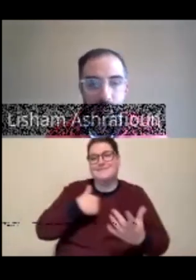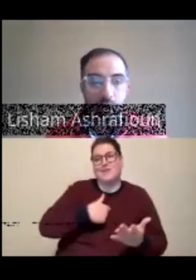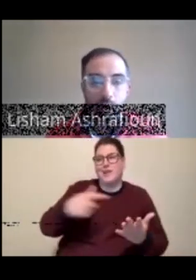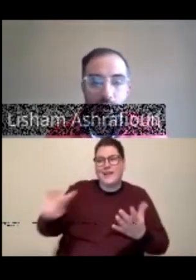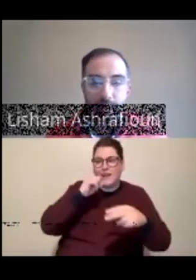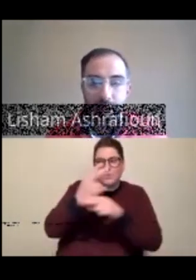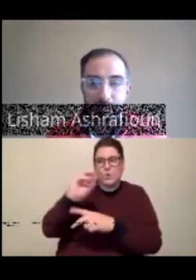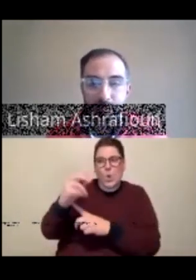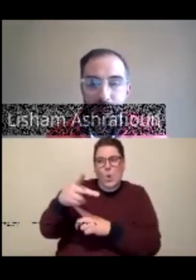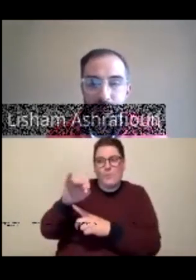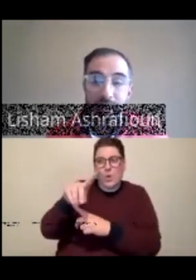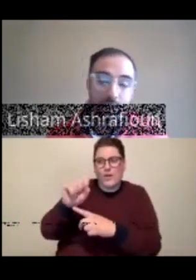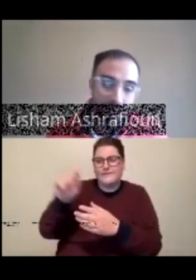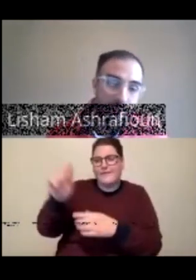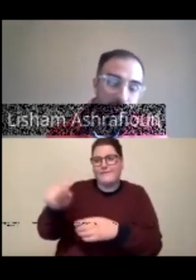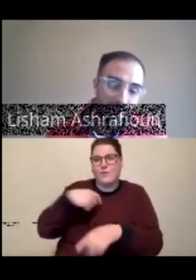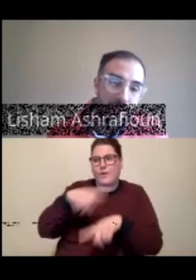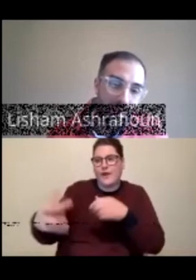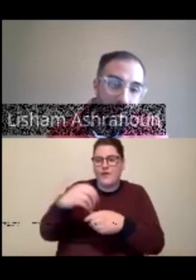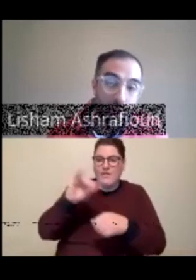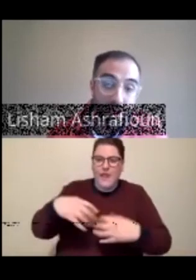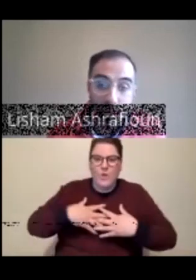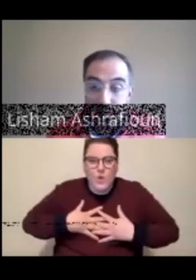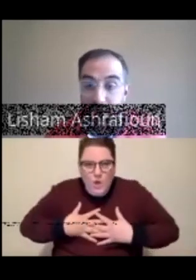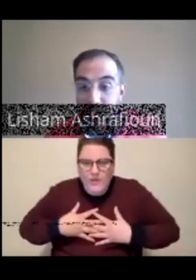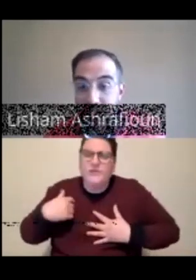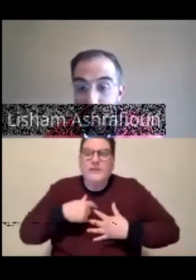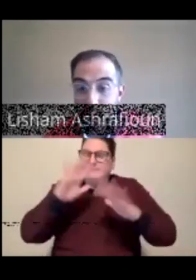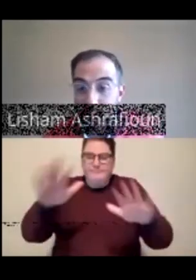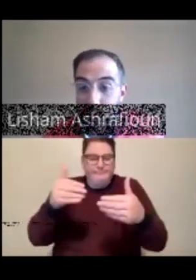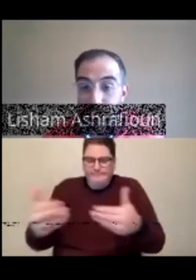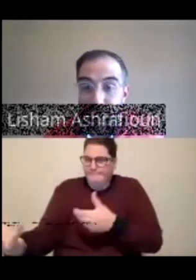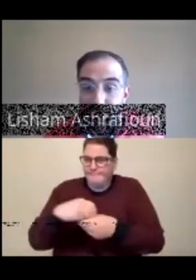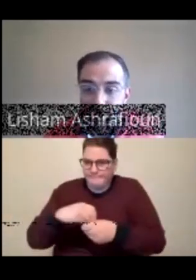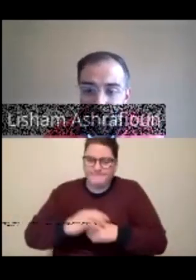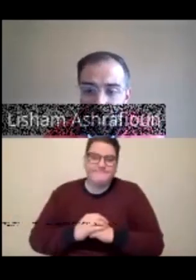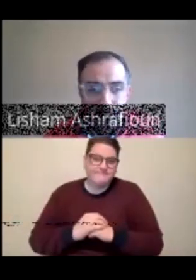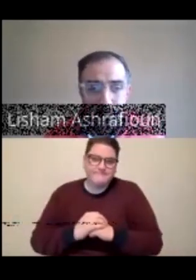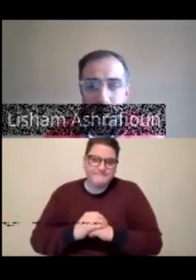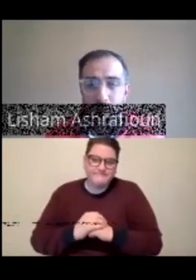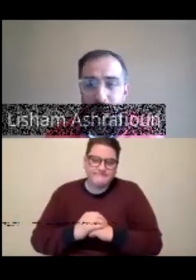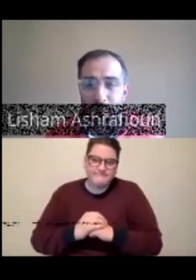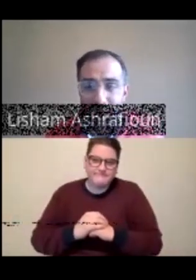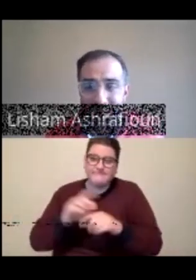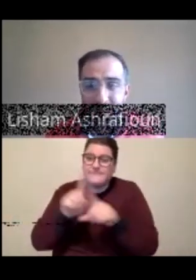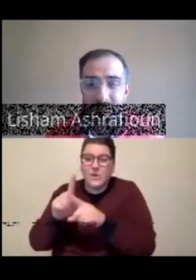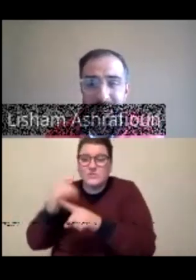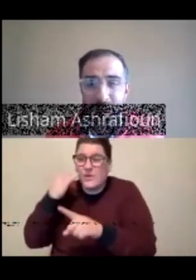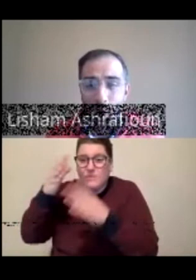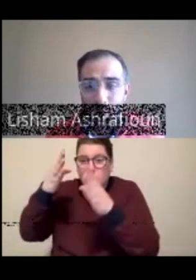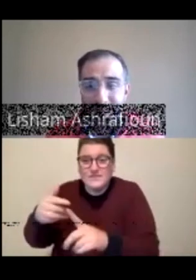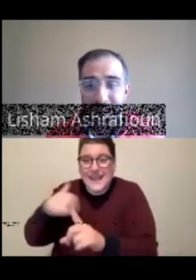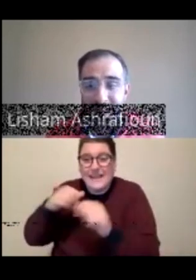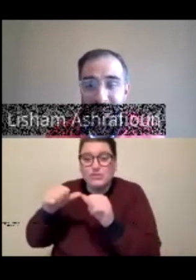opioids, so they don't qualify. And it's another reason why it's tough to swallow when people have chronic pain and are